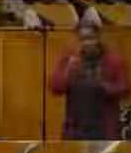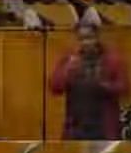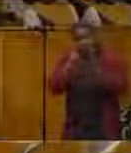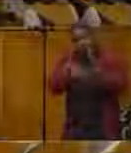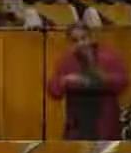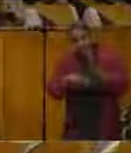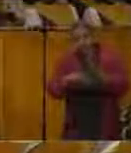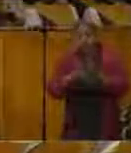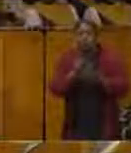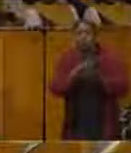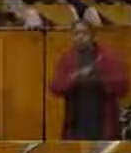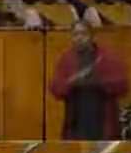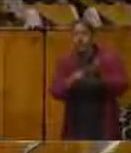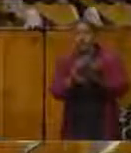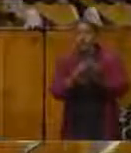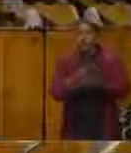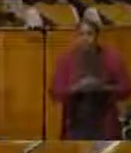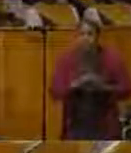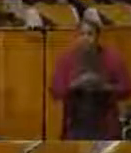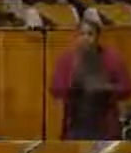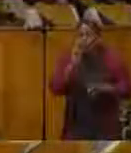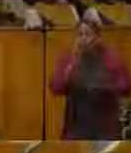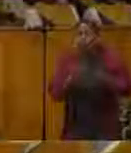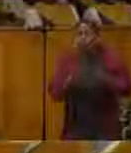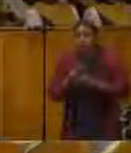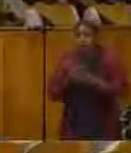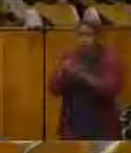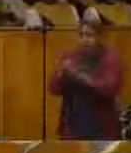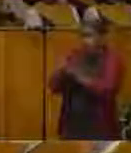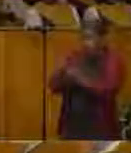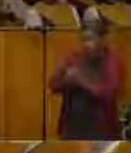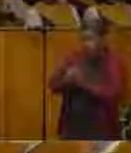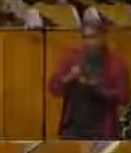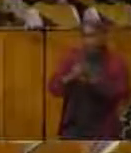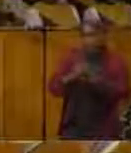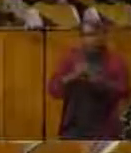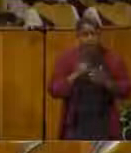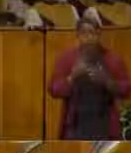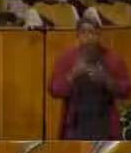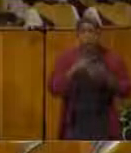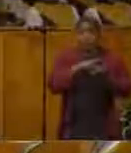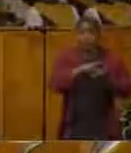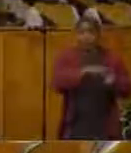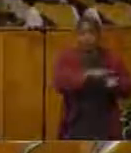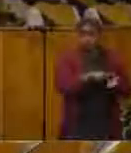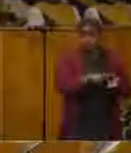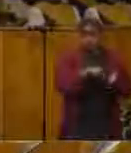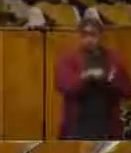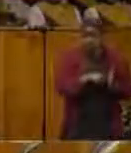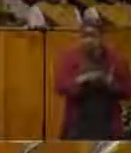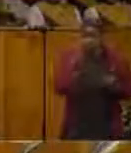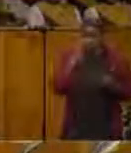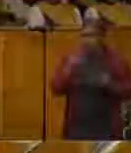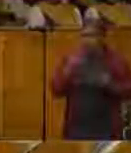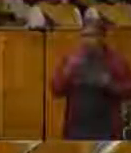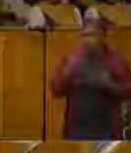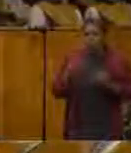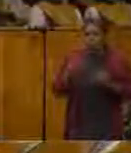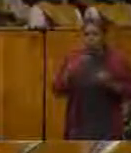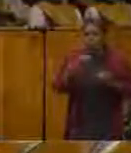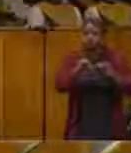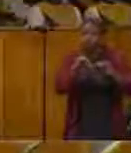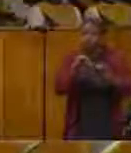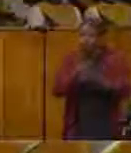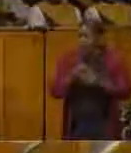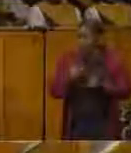your finances, that you look at your income and your outgo, that you look at where you're spending and you